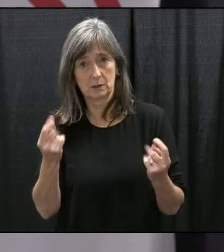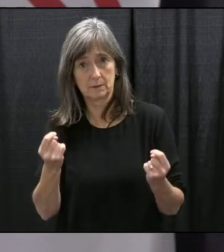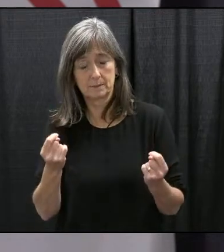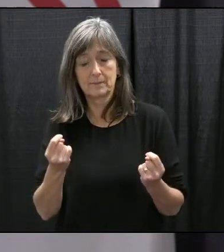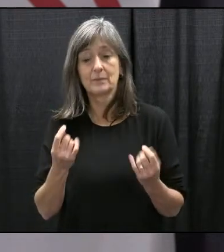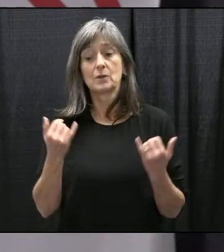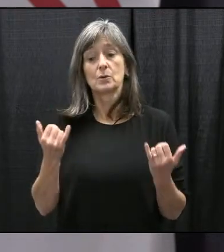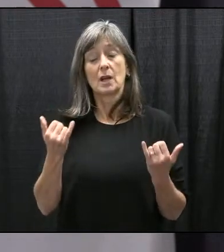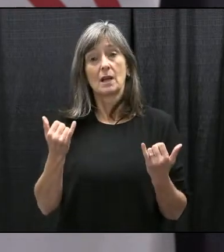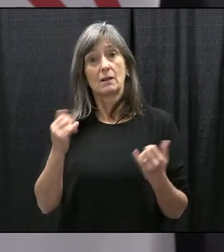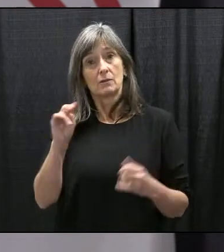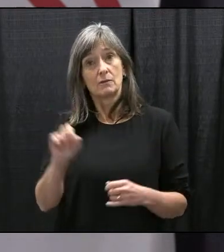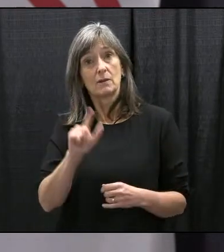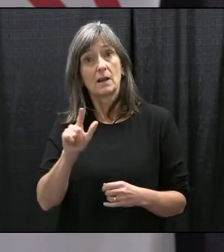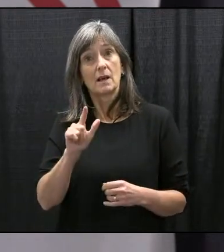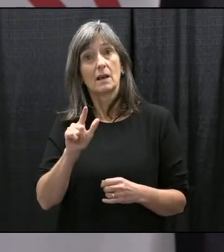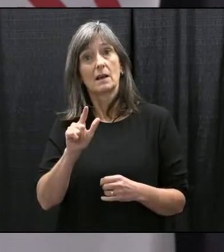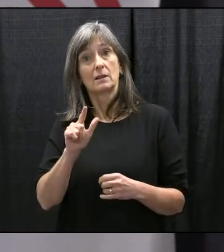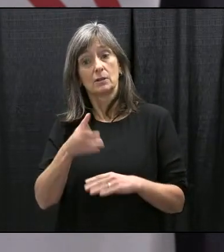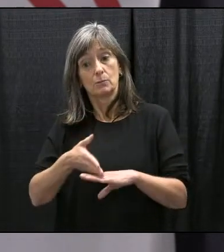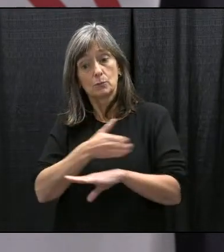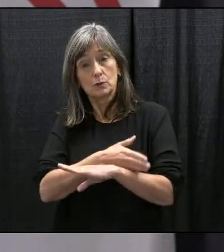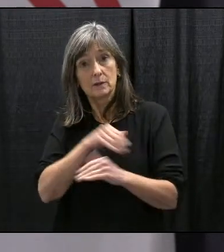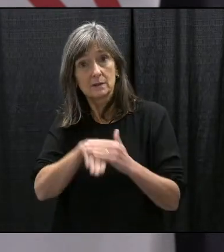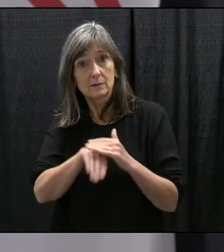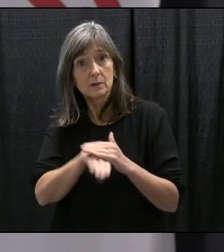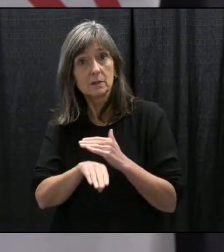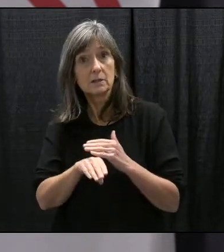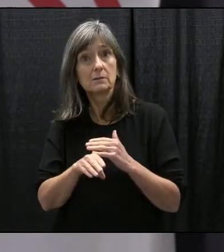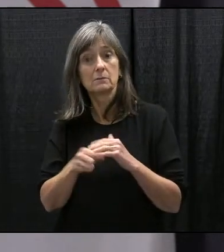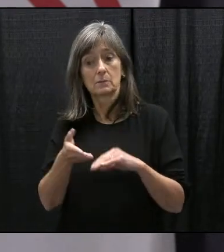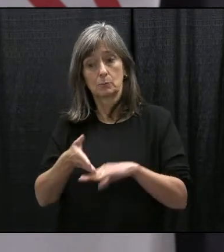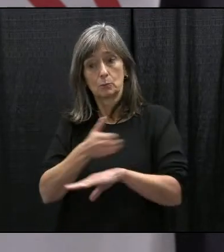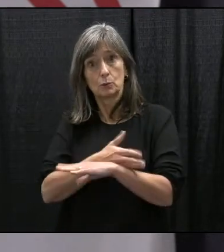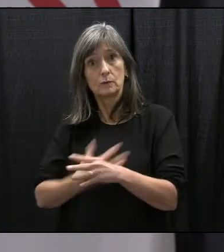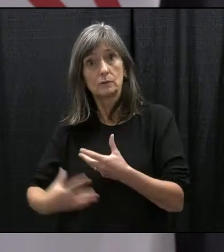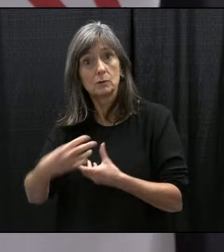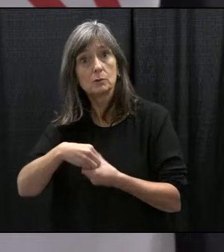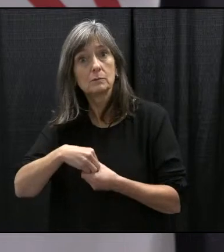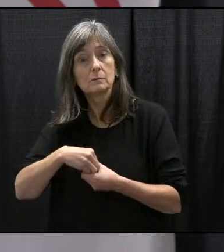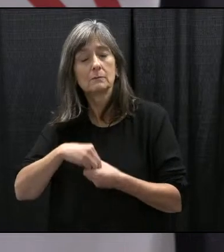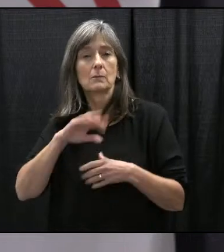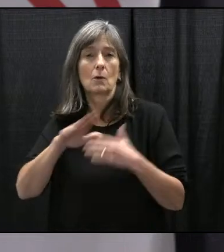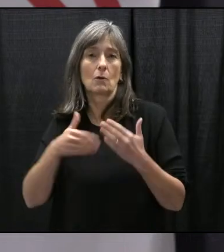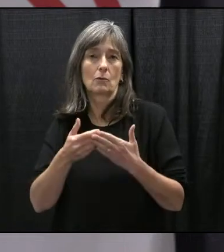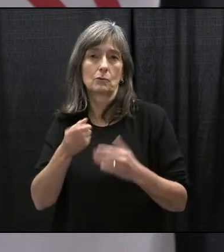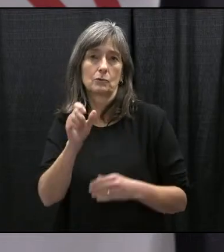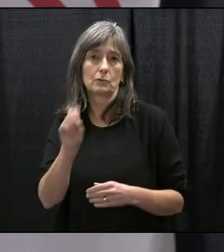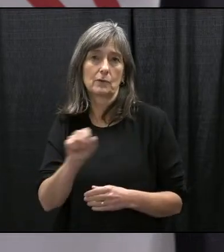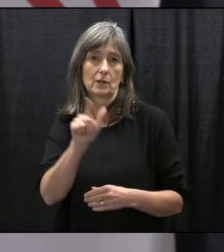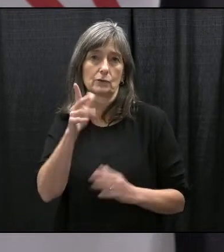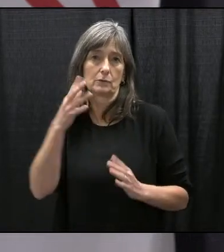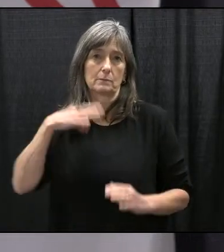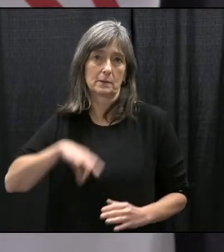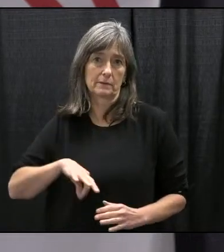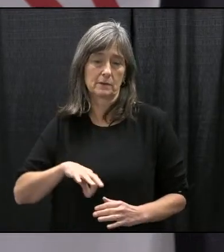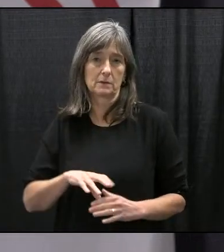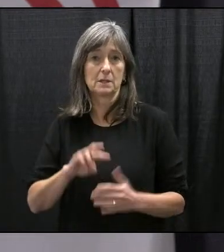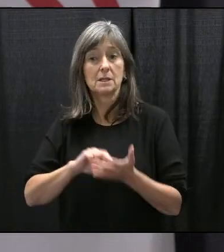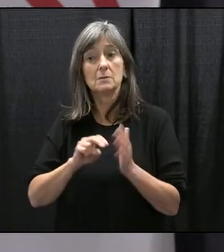and inclusion, all persons in Newfoundland and Labrador benefit. This ultimately leads to everyone being able to